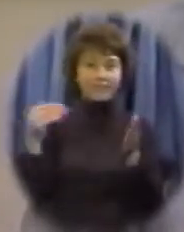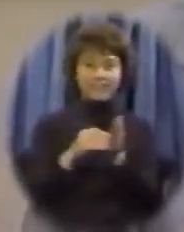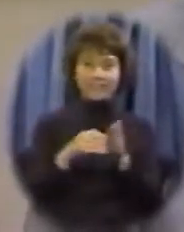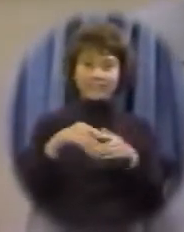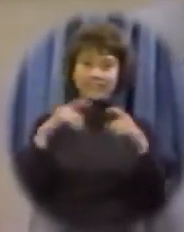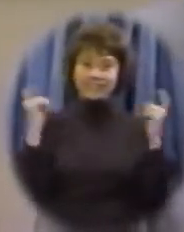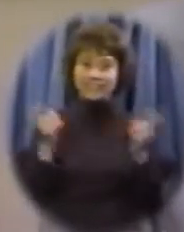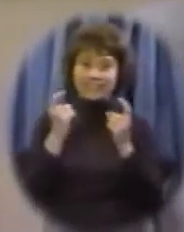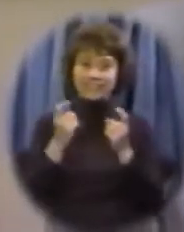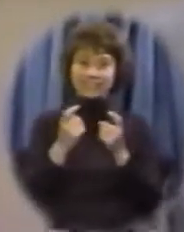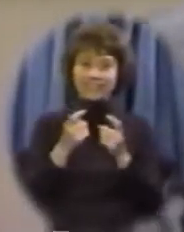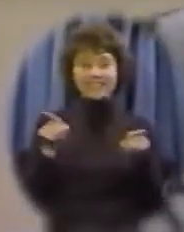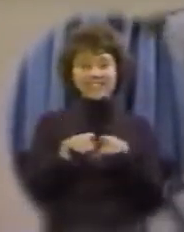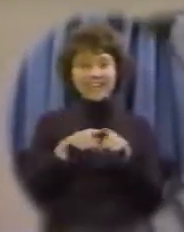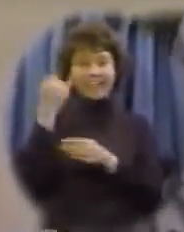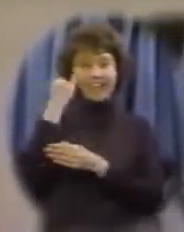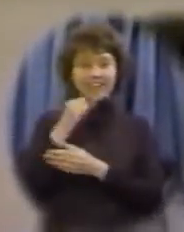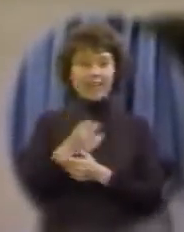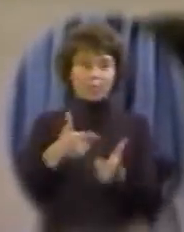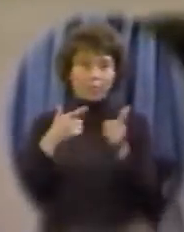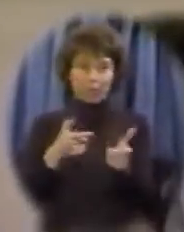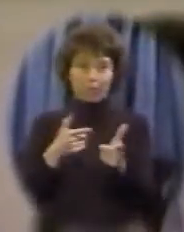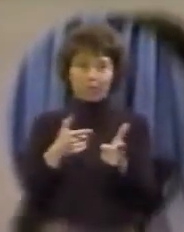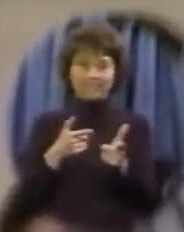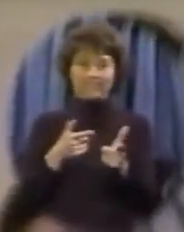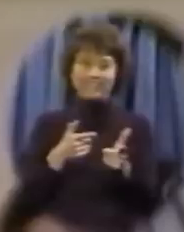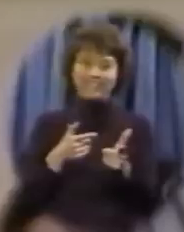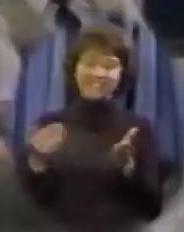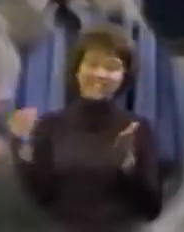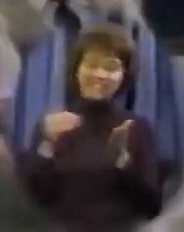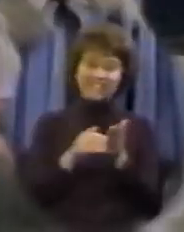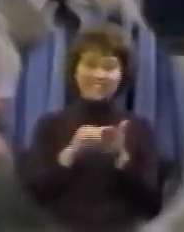let her go and the fur fly and they're furnishing it all over this country.